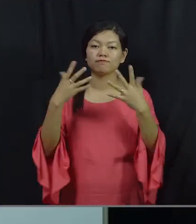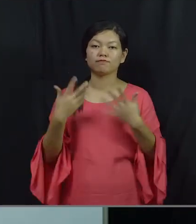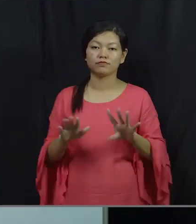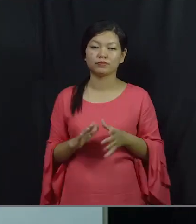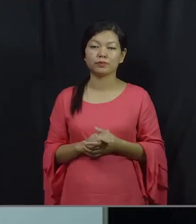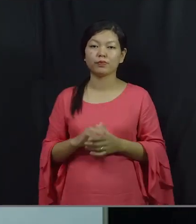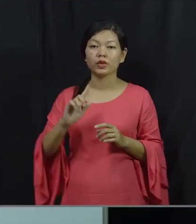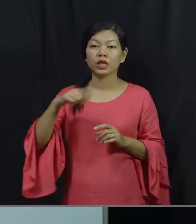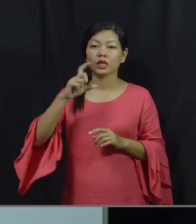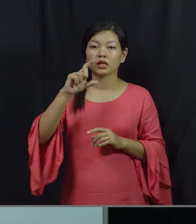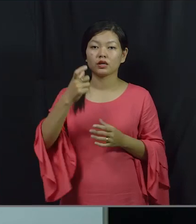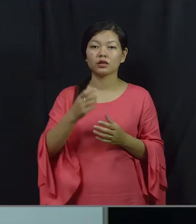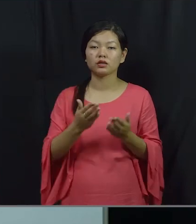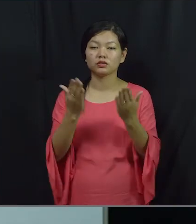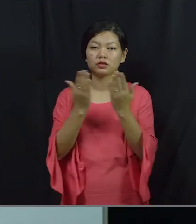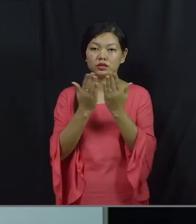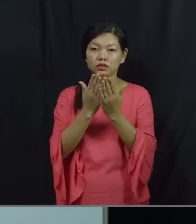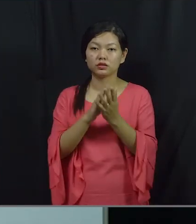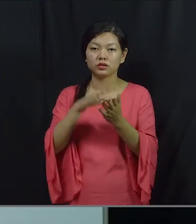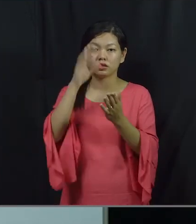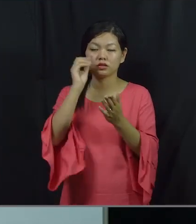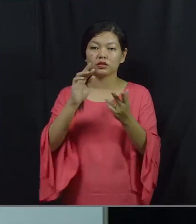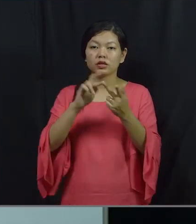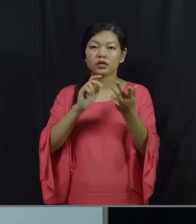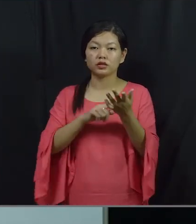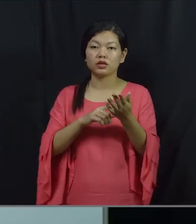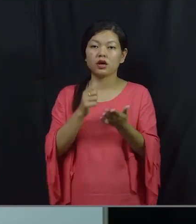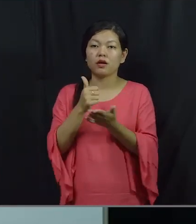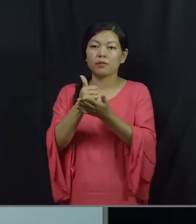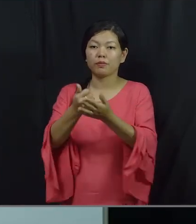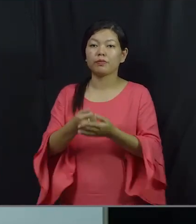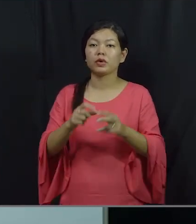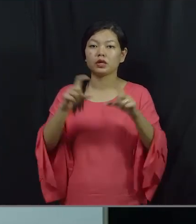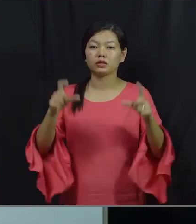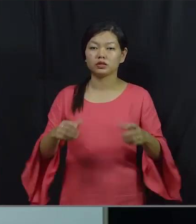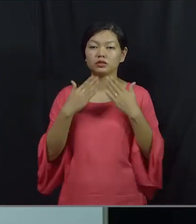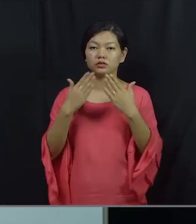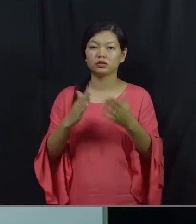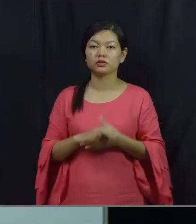In our next class, we will learn about the indigenous banking system, okay. Thank you.